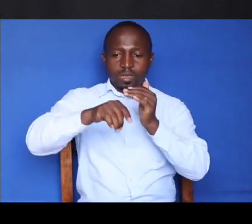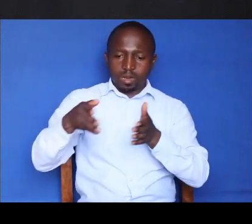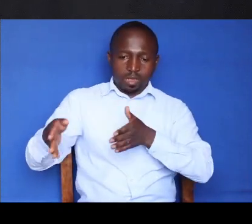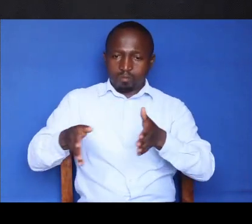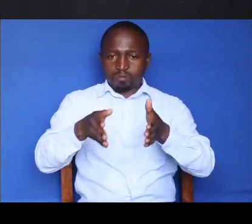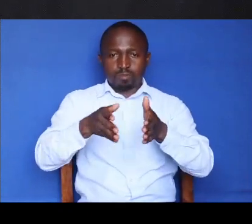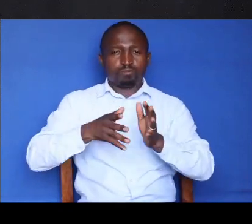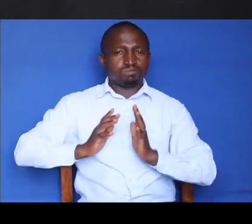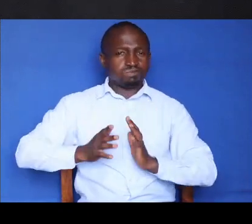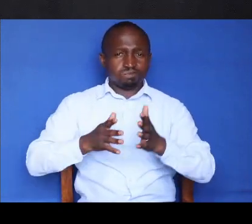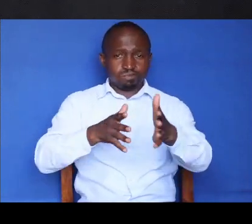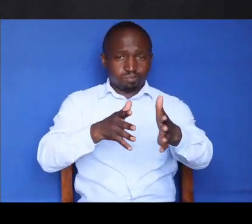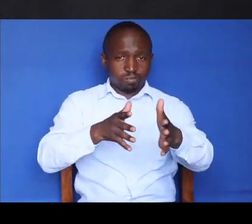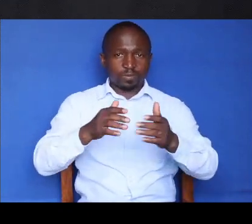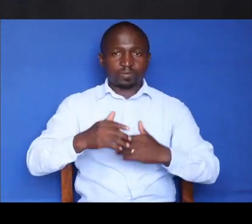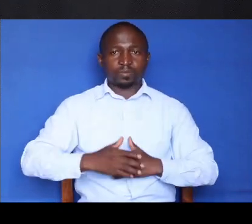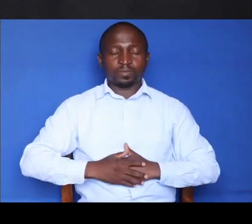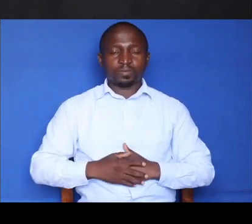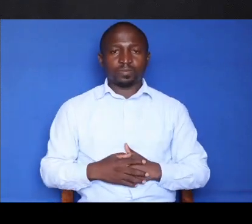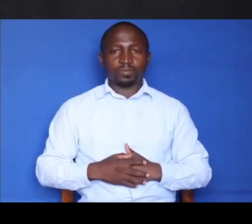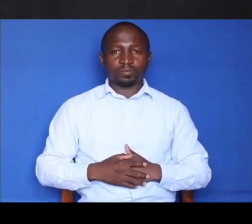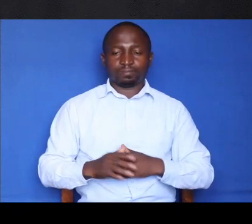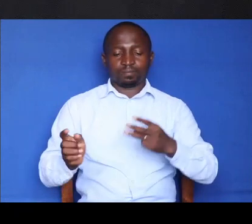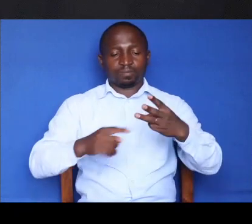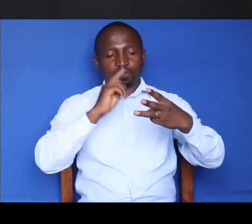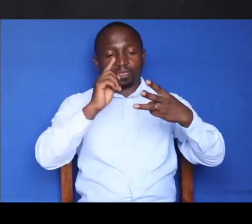water discharge in the river system.